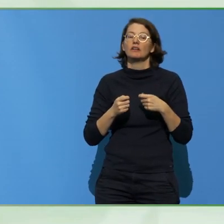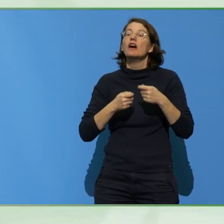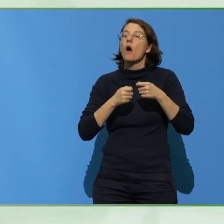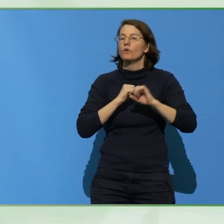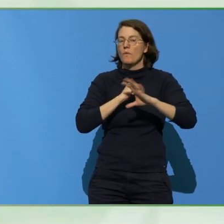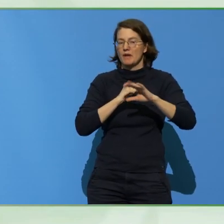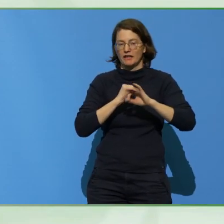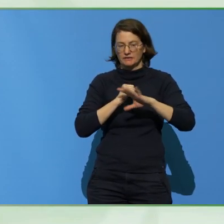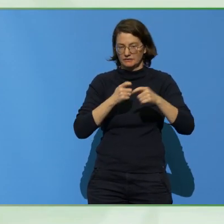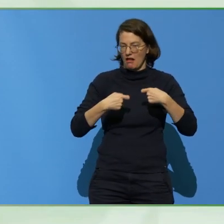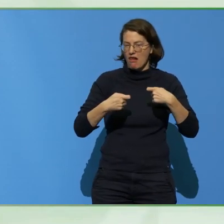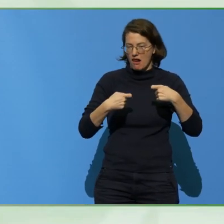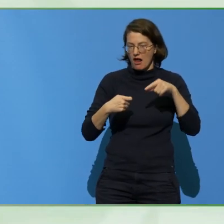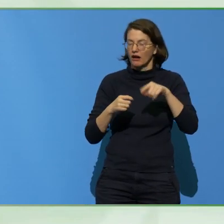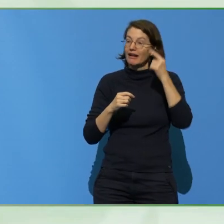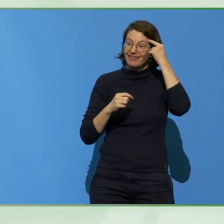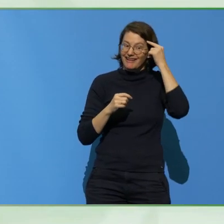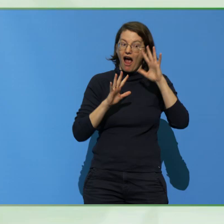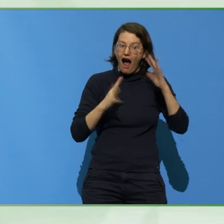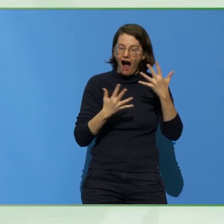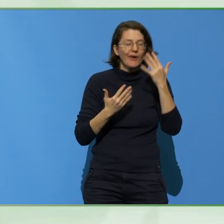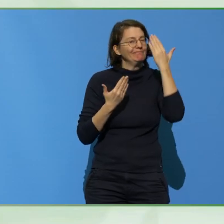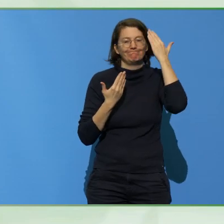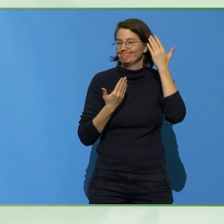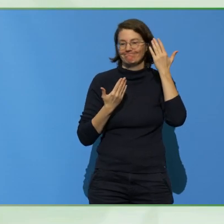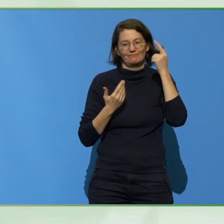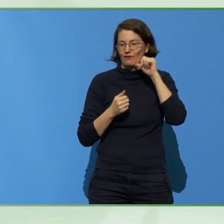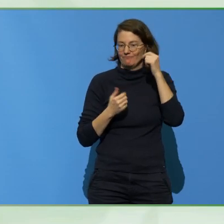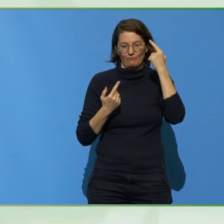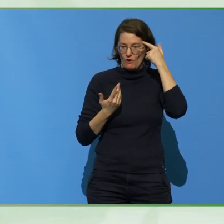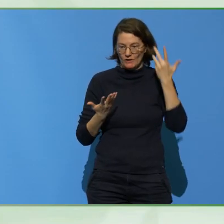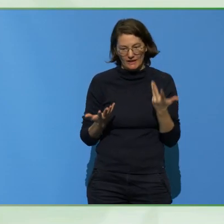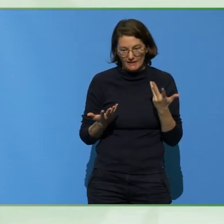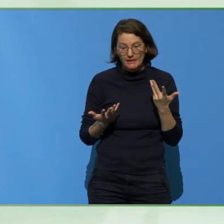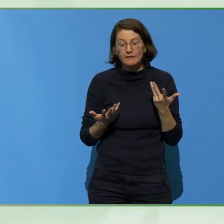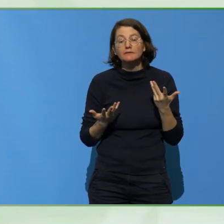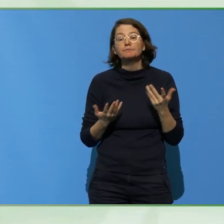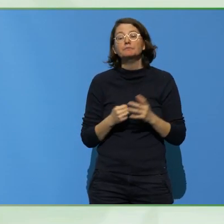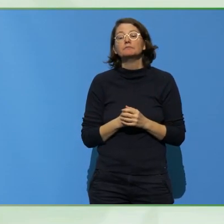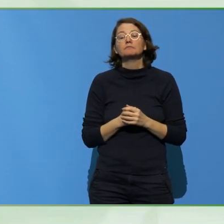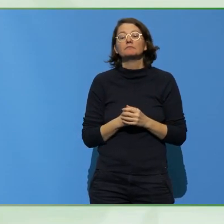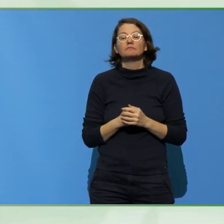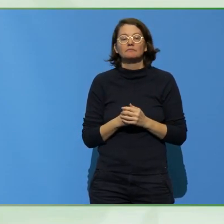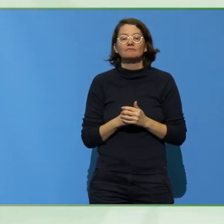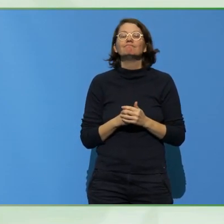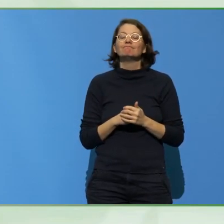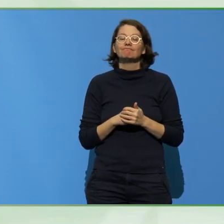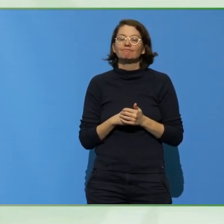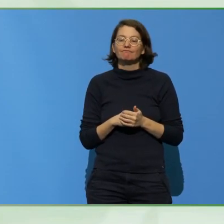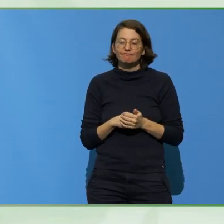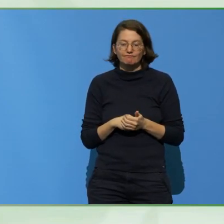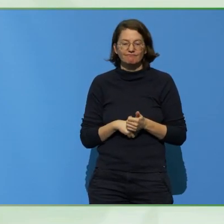a dirty road path to go down to: profit, revenue, scaling, becoming a